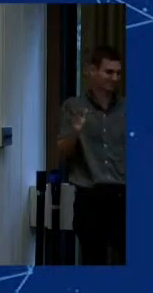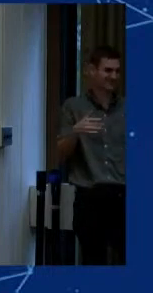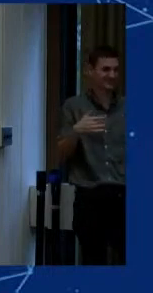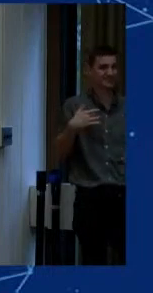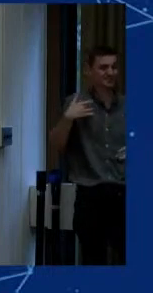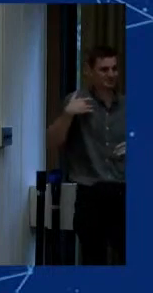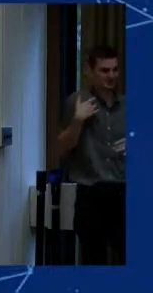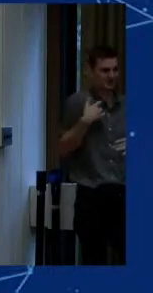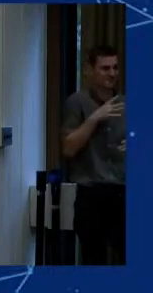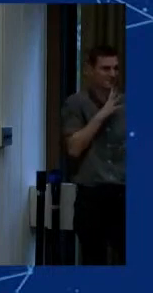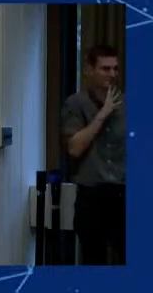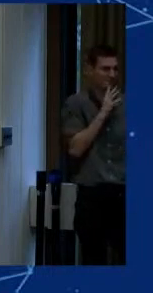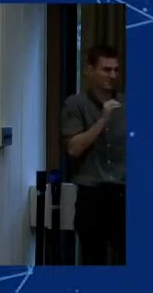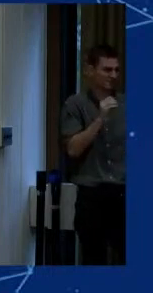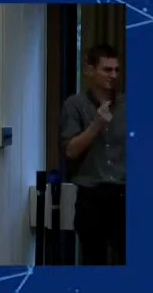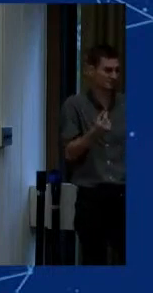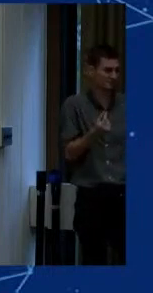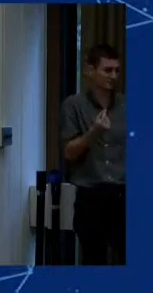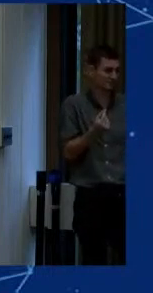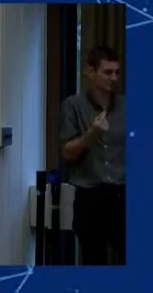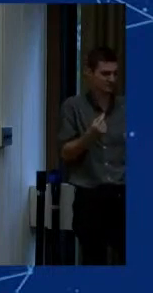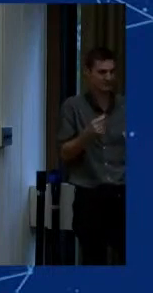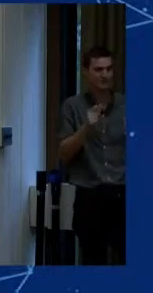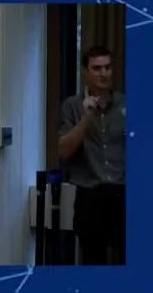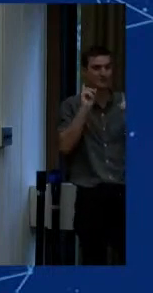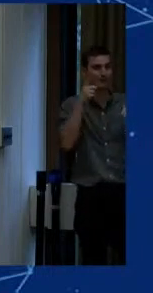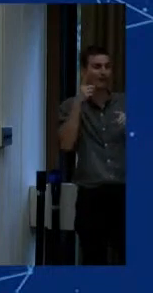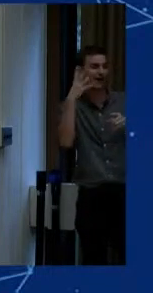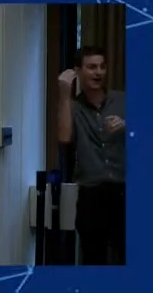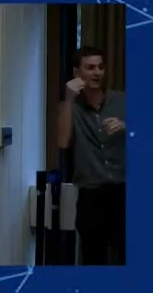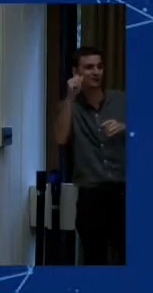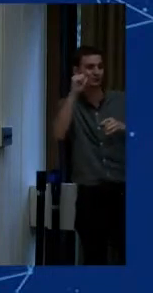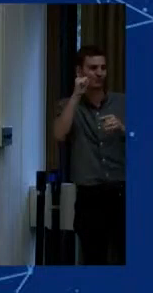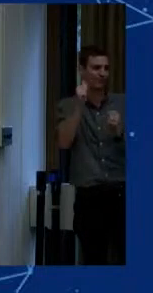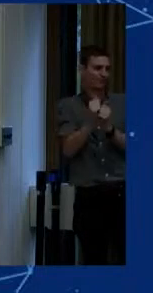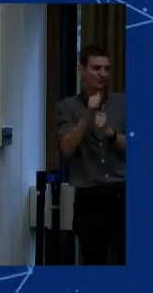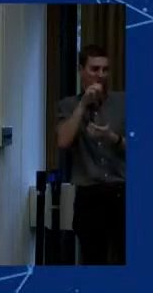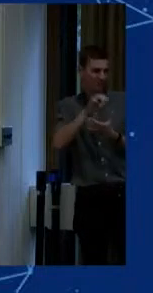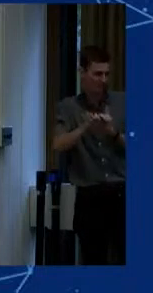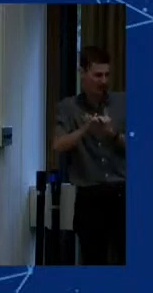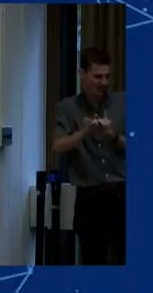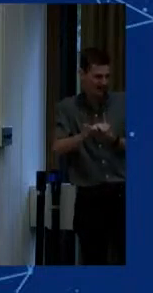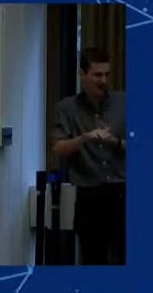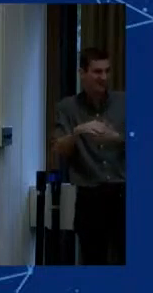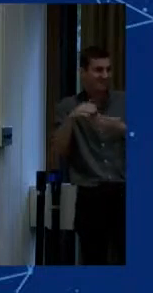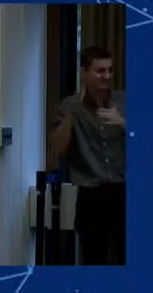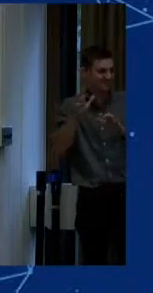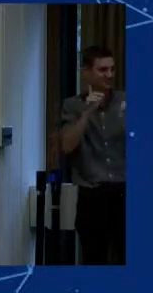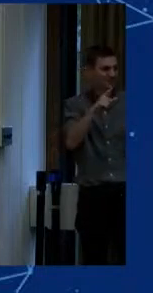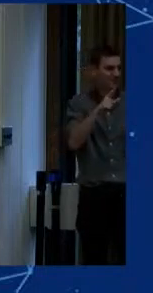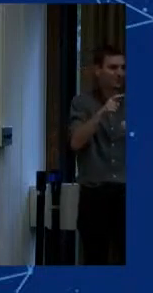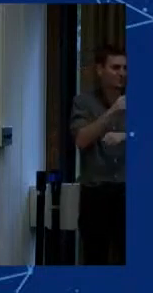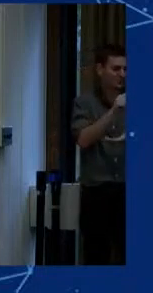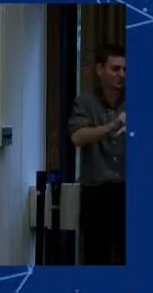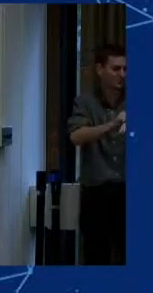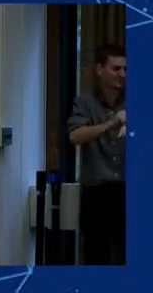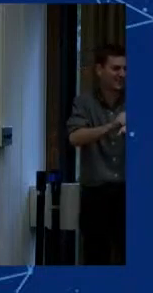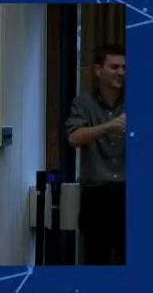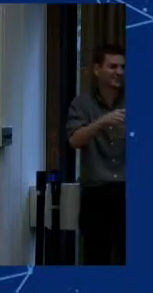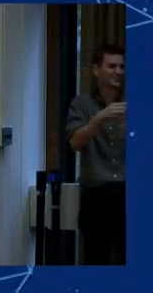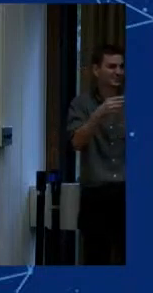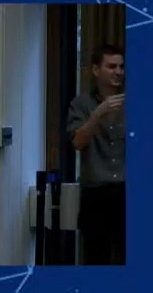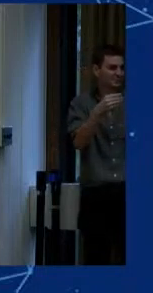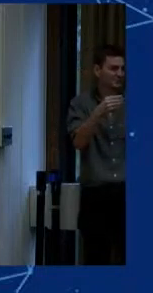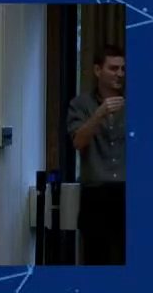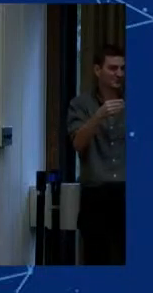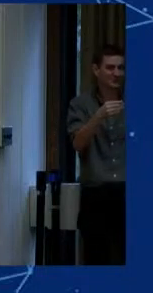drink with their spouse, then they end up at a tattoo parlor. Now, my spouse has had the idea for